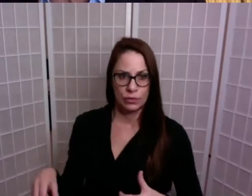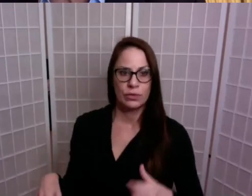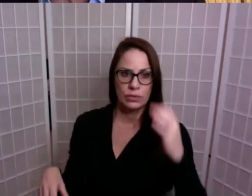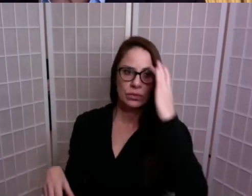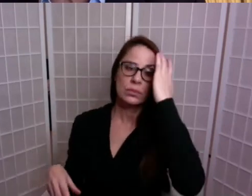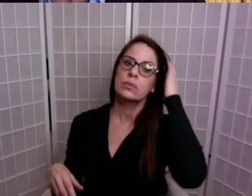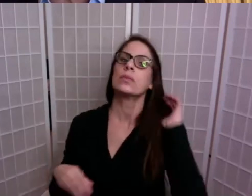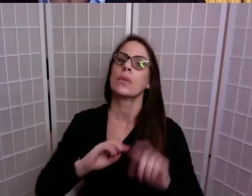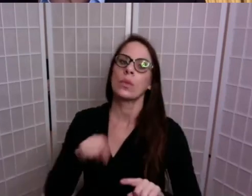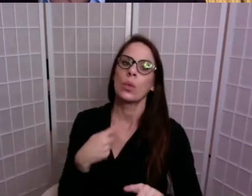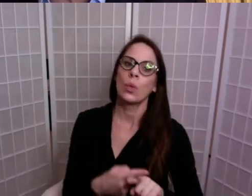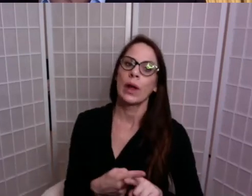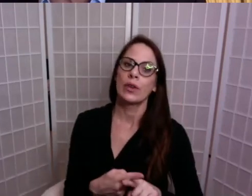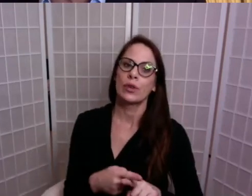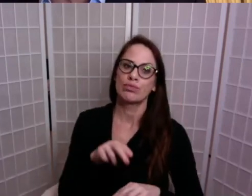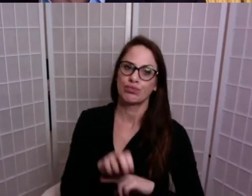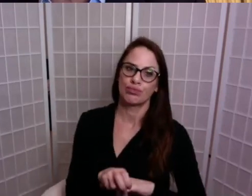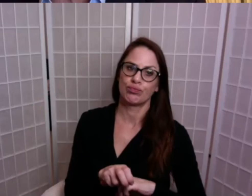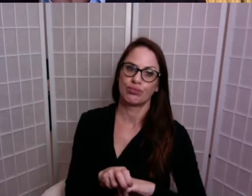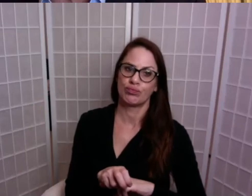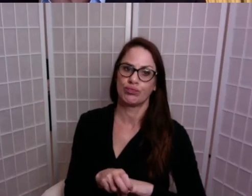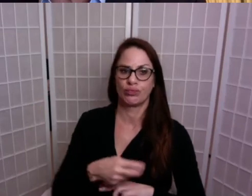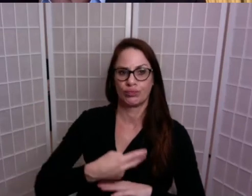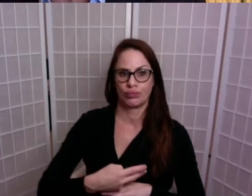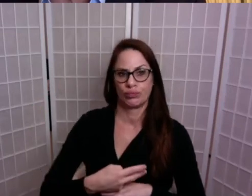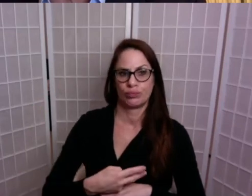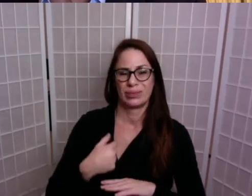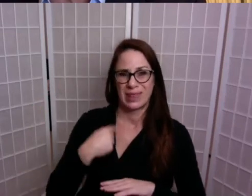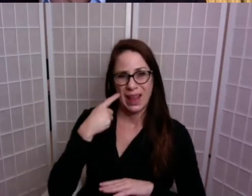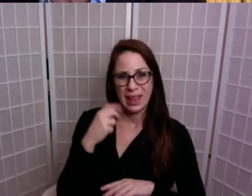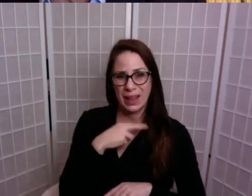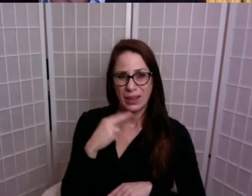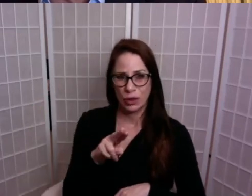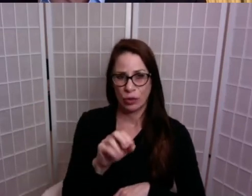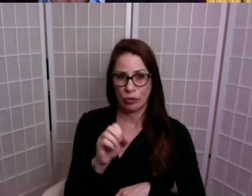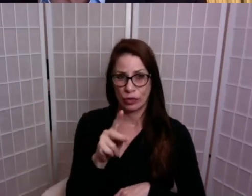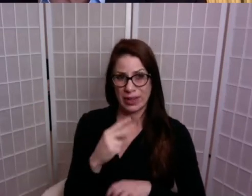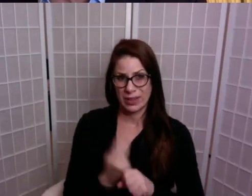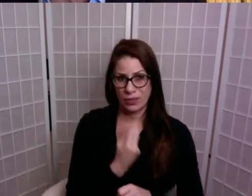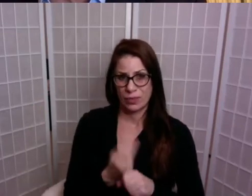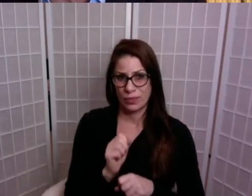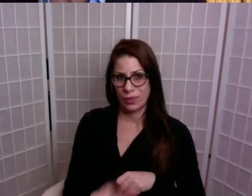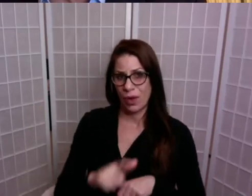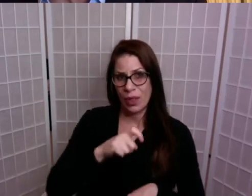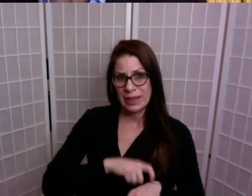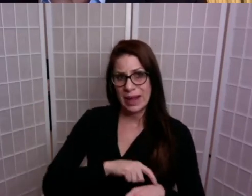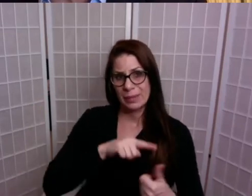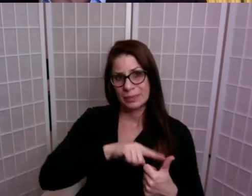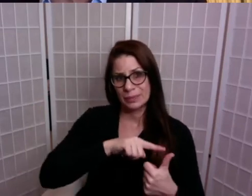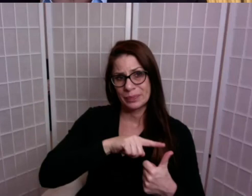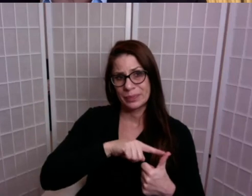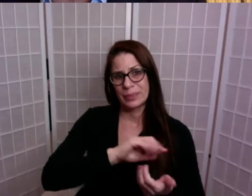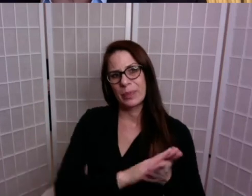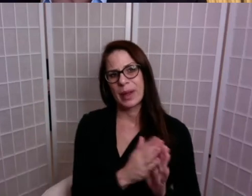when you're more sedentary. I think the risk of wearing splints all the time is that you get a little more atrophy or a